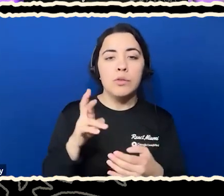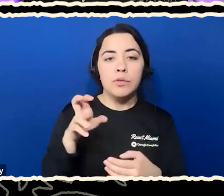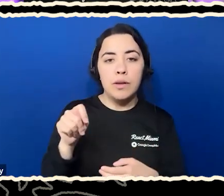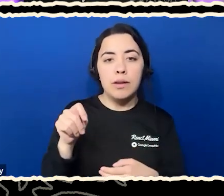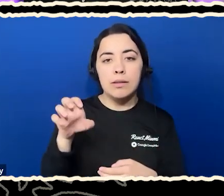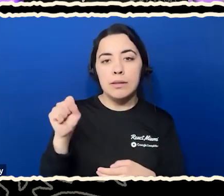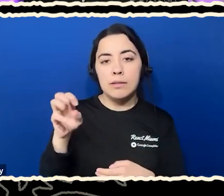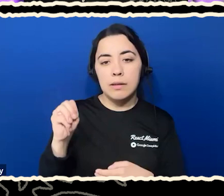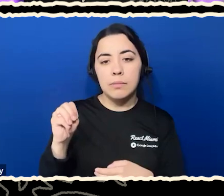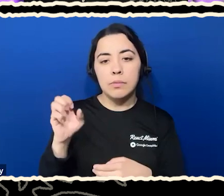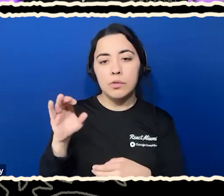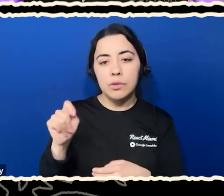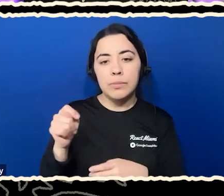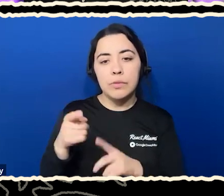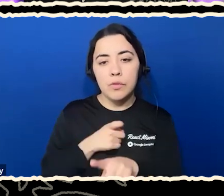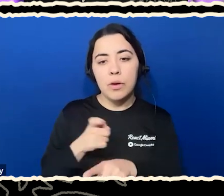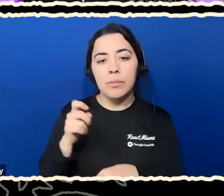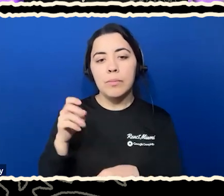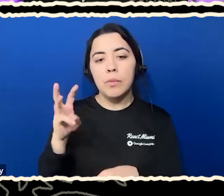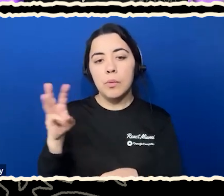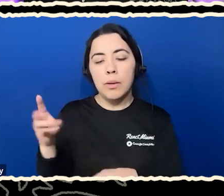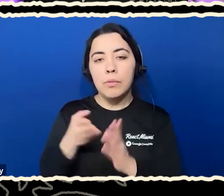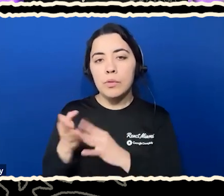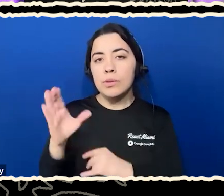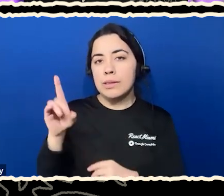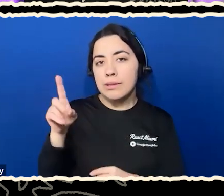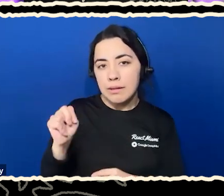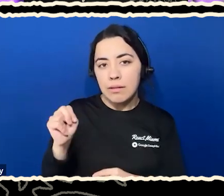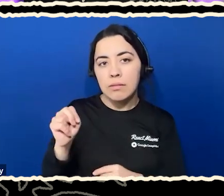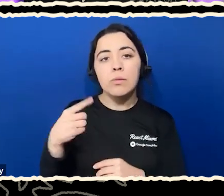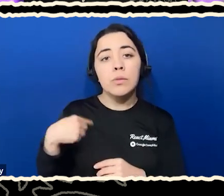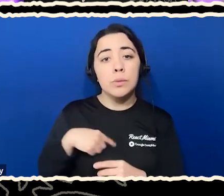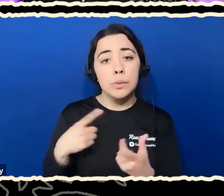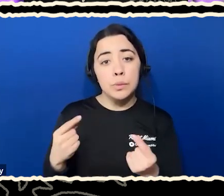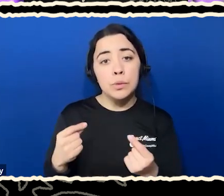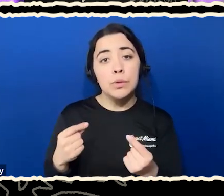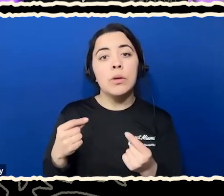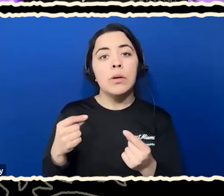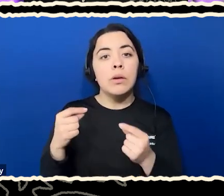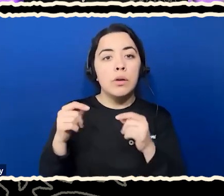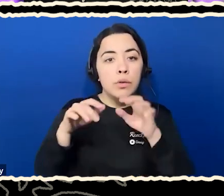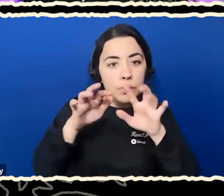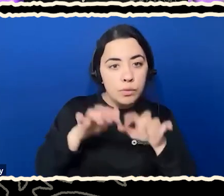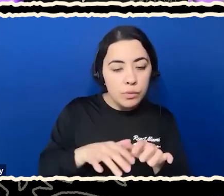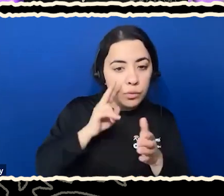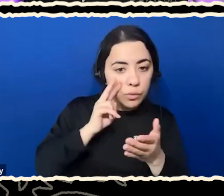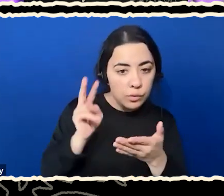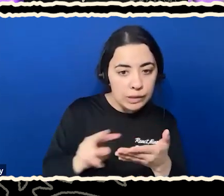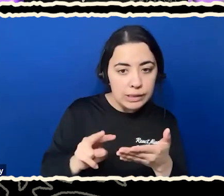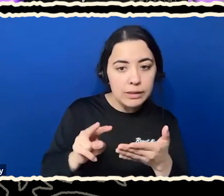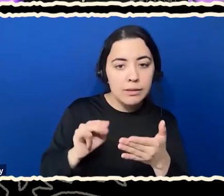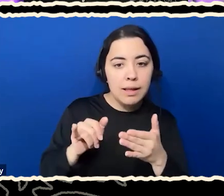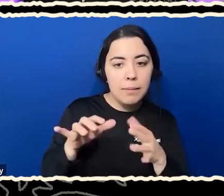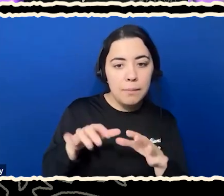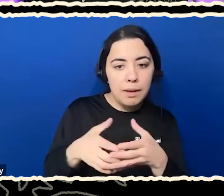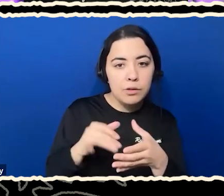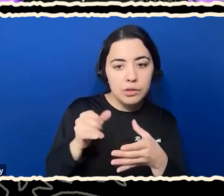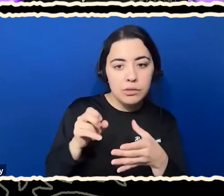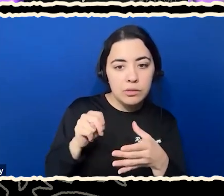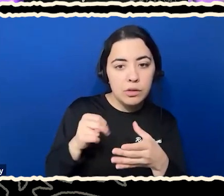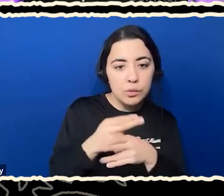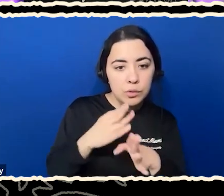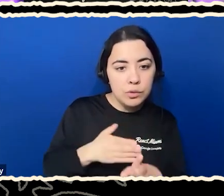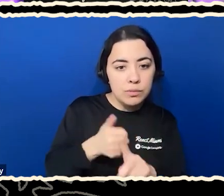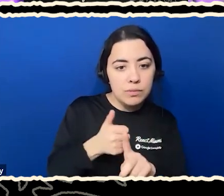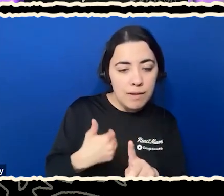script from the web through a CDN. So we would have to go and read the package.json version the user had, inject